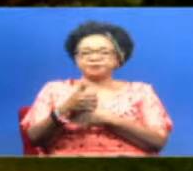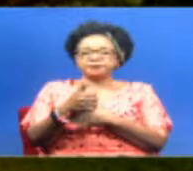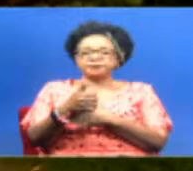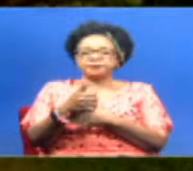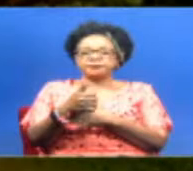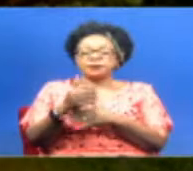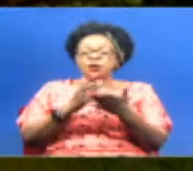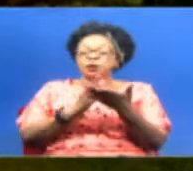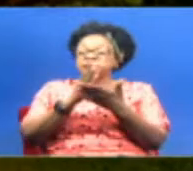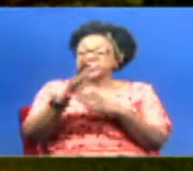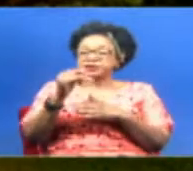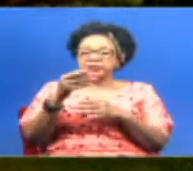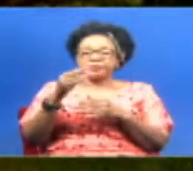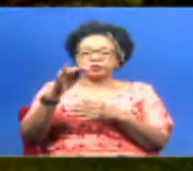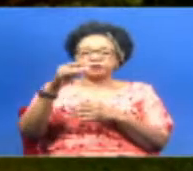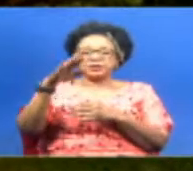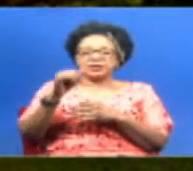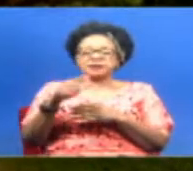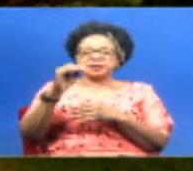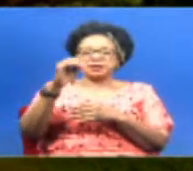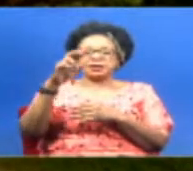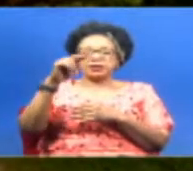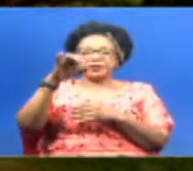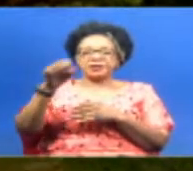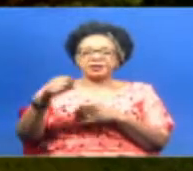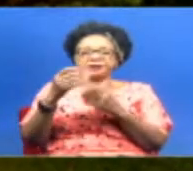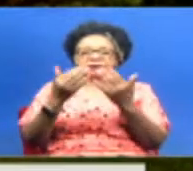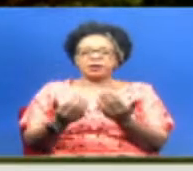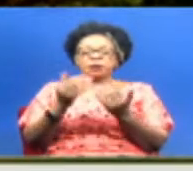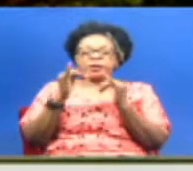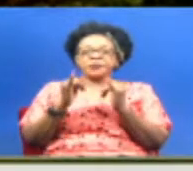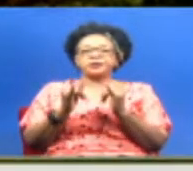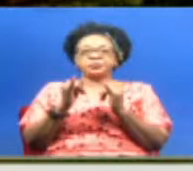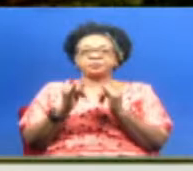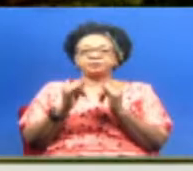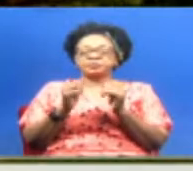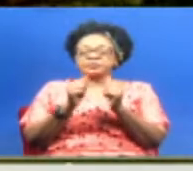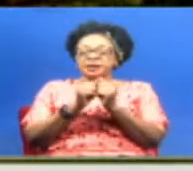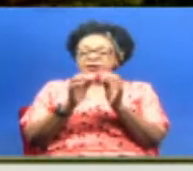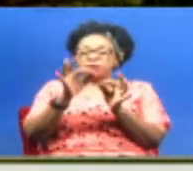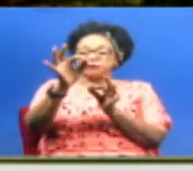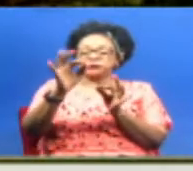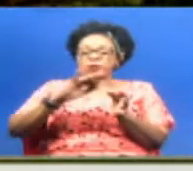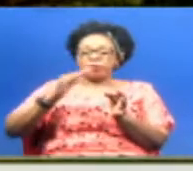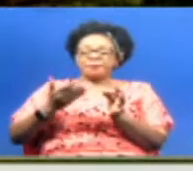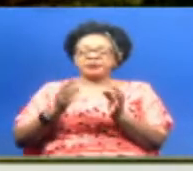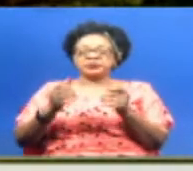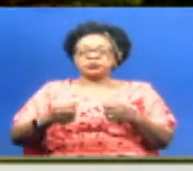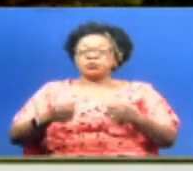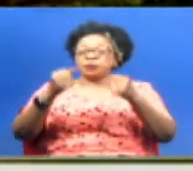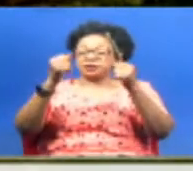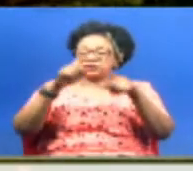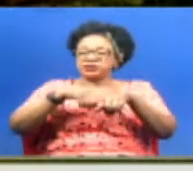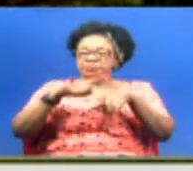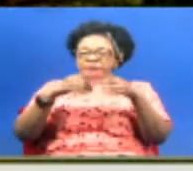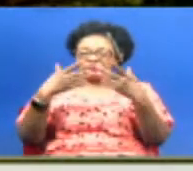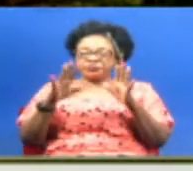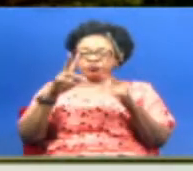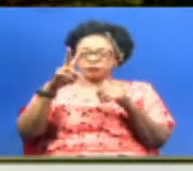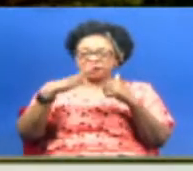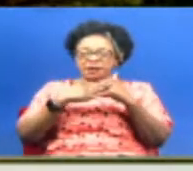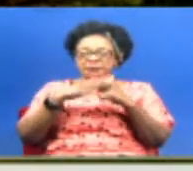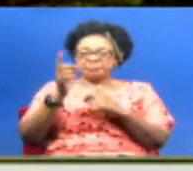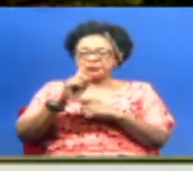Championships bronze medalist Agnes Ngetich is now the new 10-kilometer women's world record holder after she clocked 29 minutes